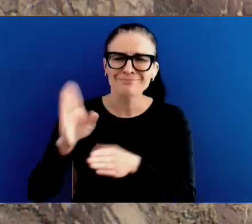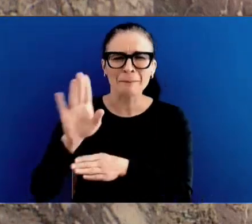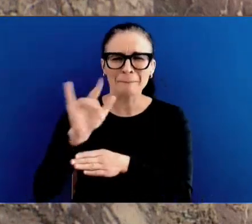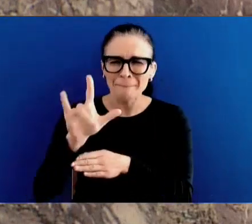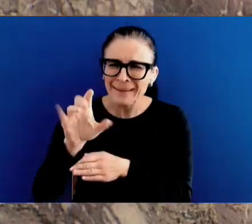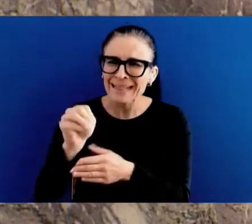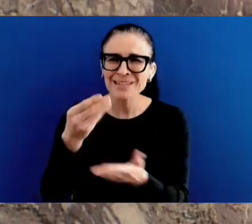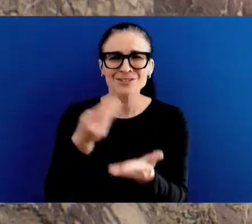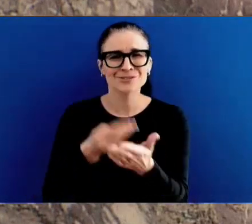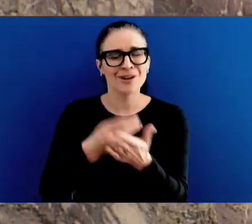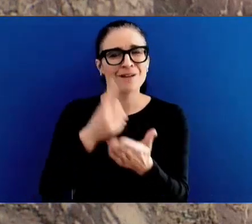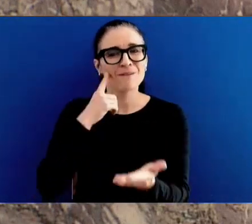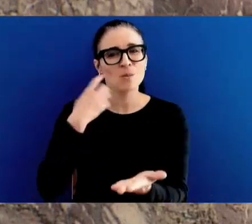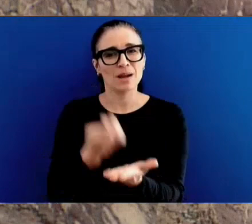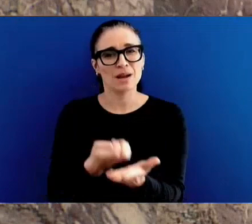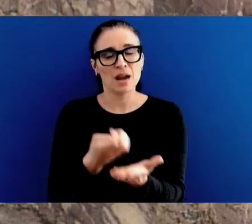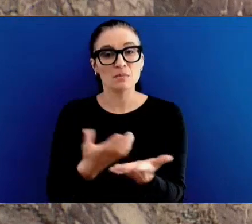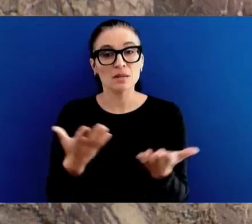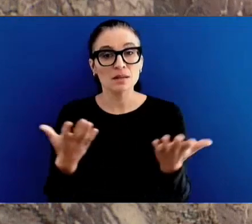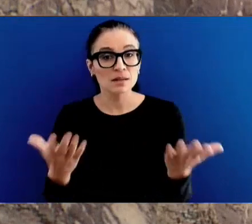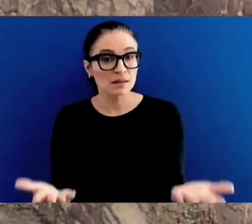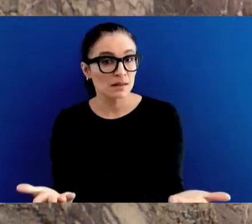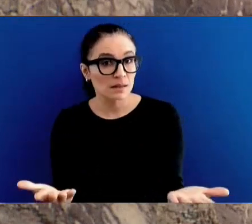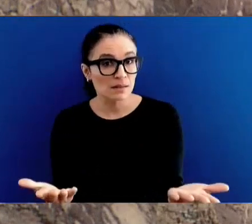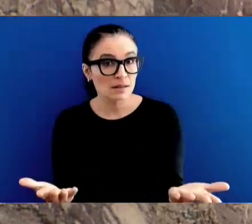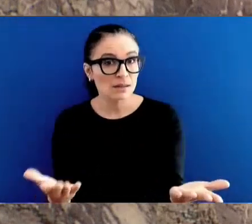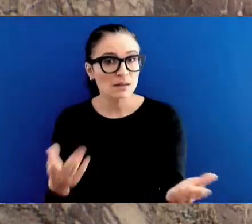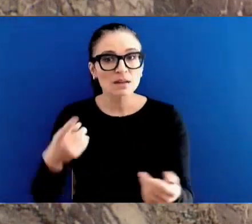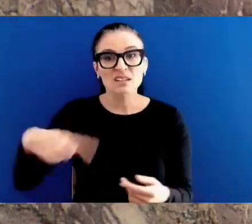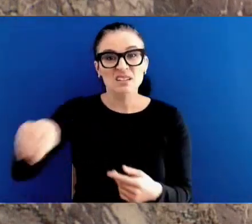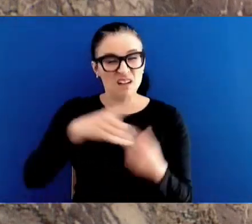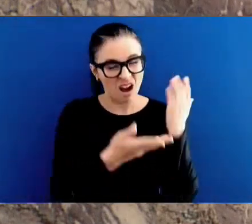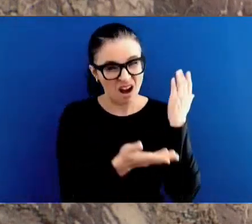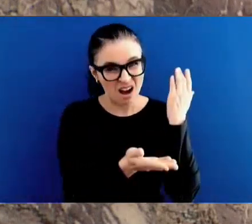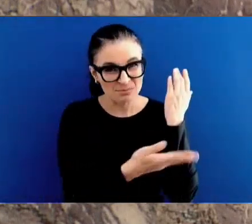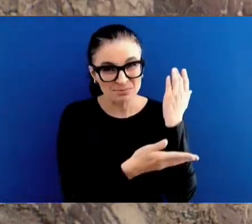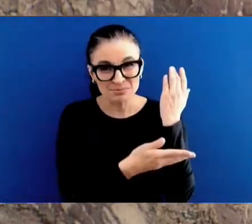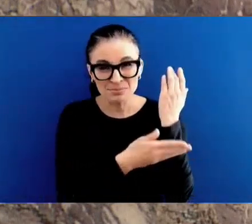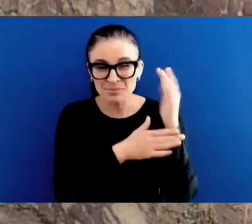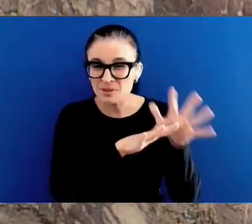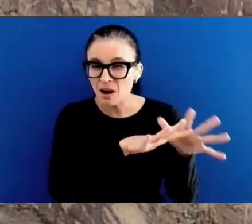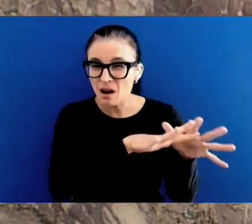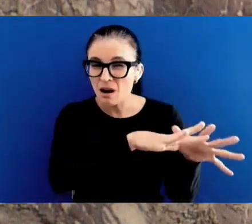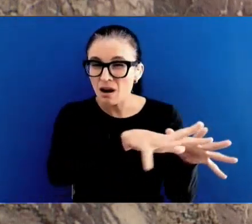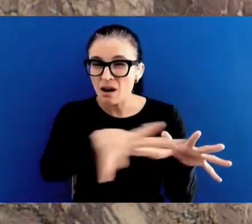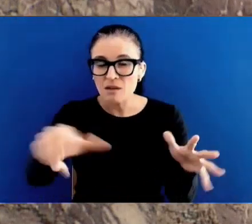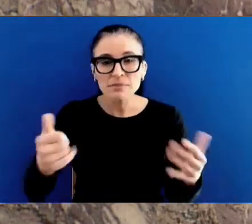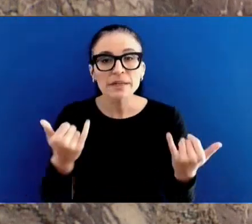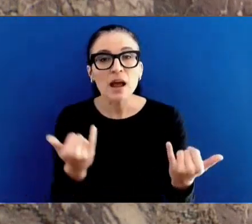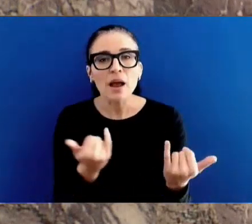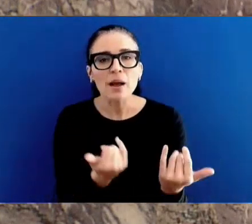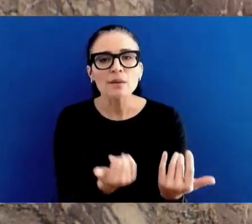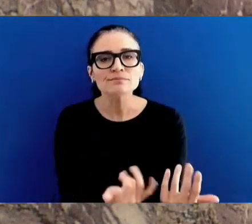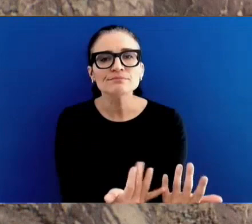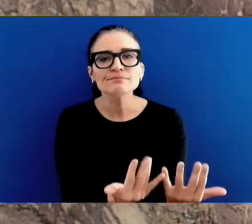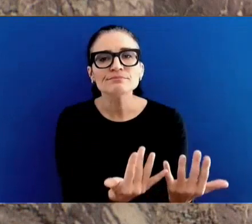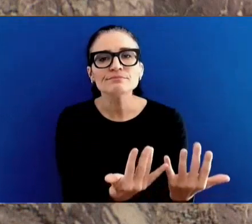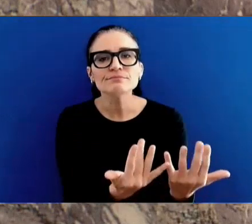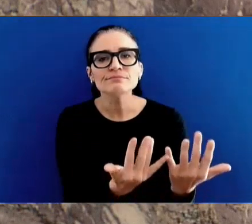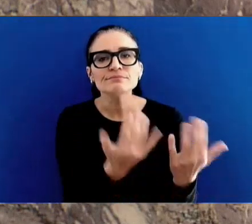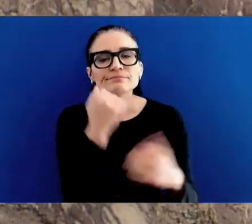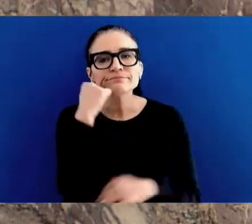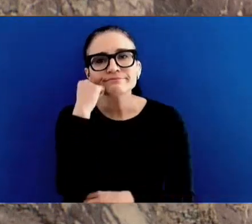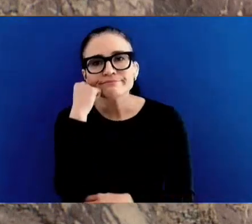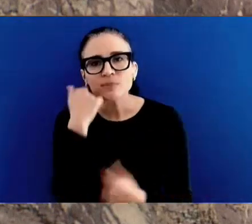forests to regrow. But what about the value of our wild harvest, protein from ungulates and other fish and wildlife species that reproduce